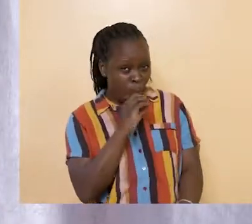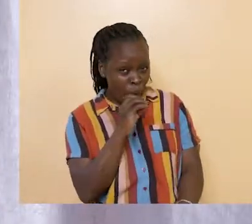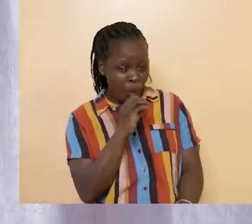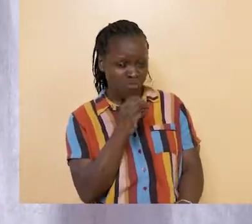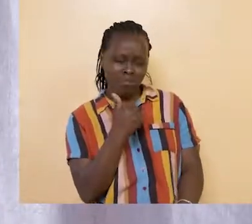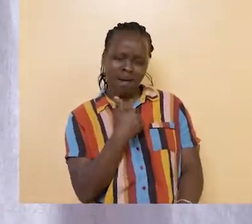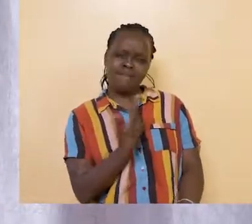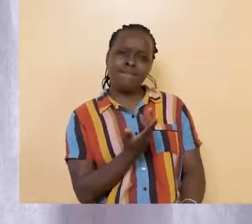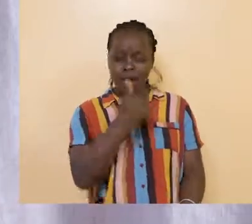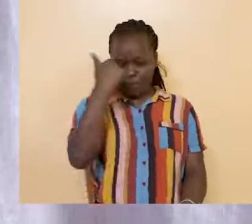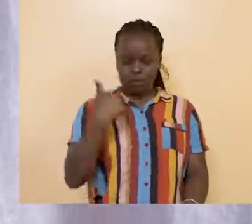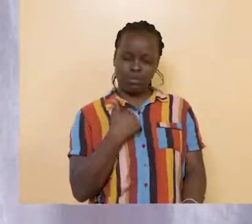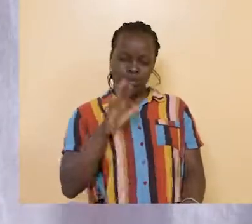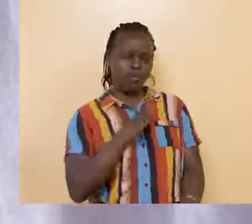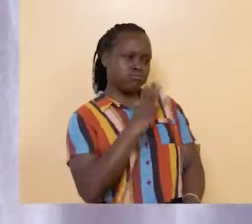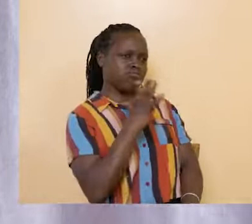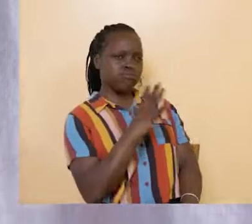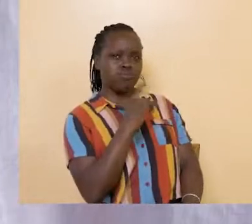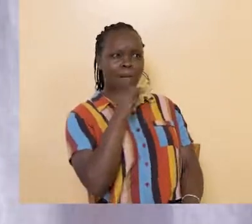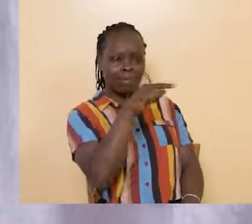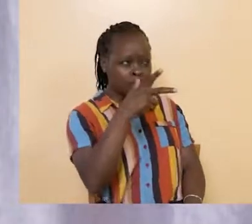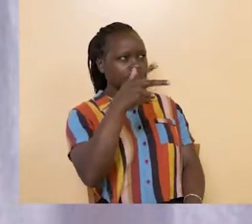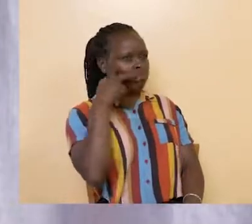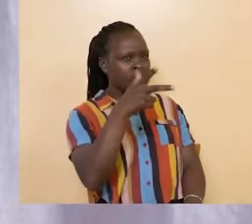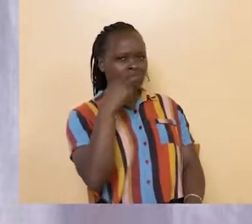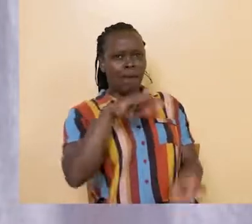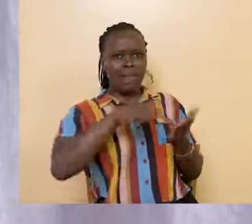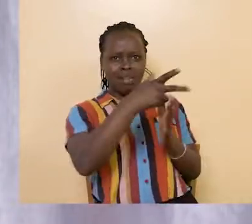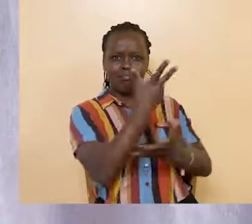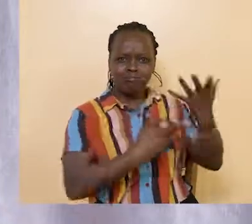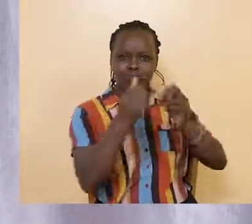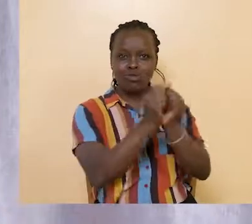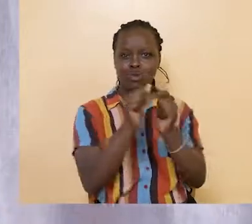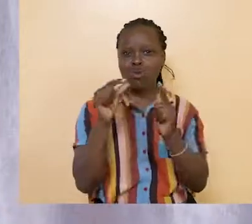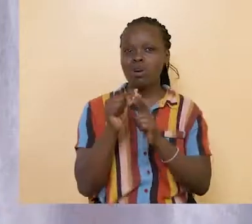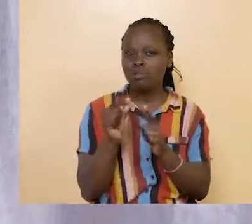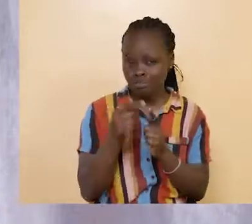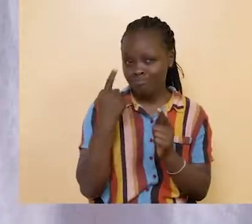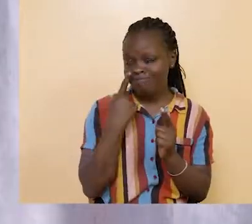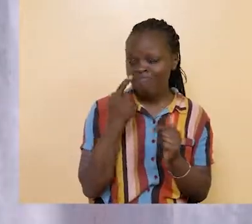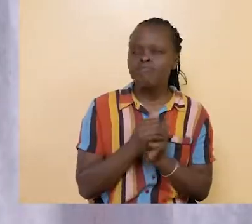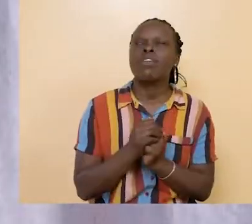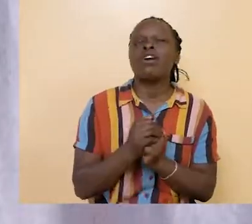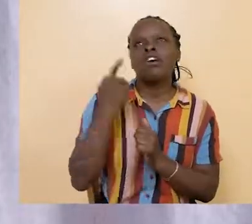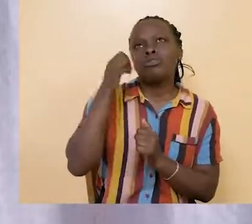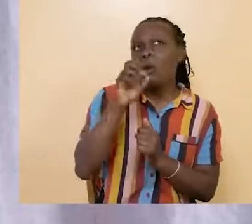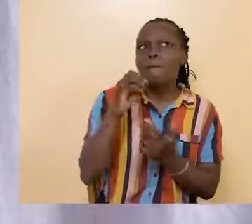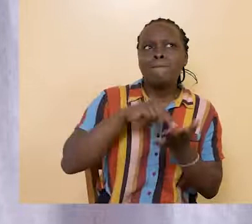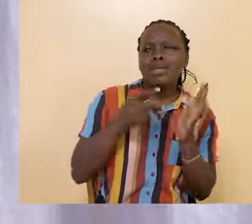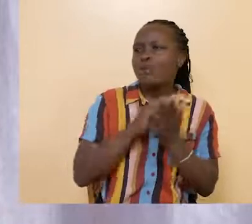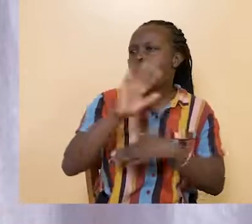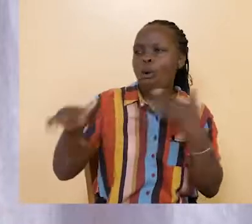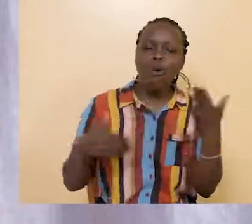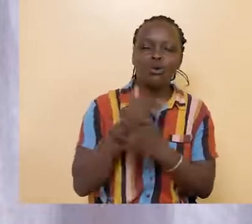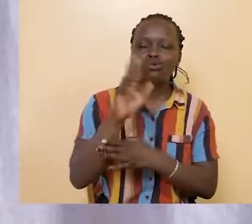interacting with words, right? Just because they're not speaking them, doesn't mean that words are not an important part of their lives, right? So they